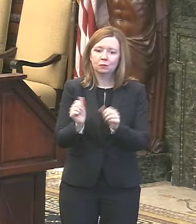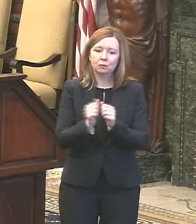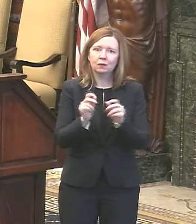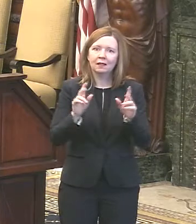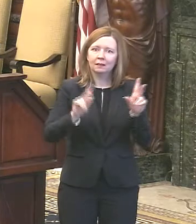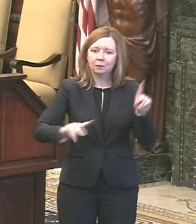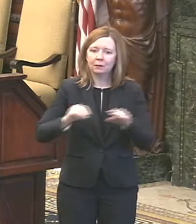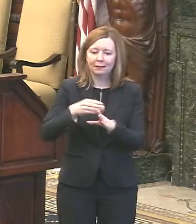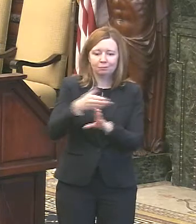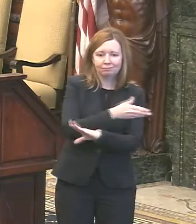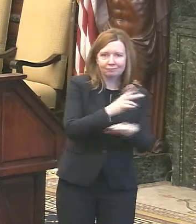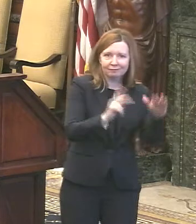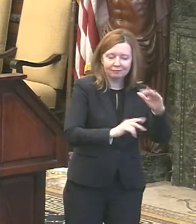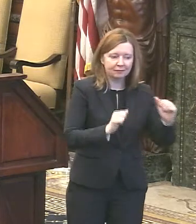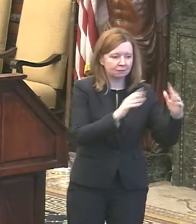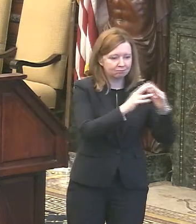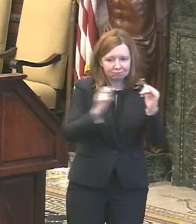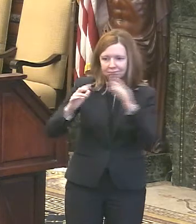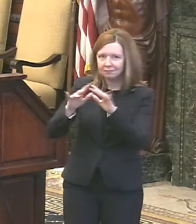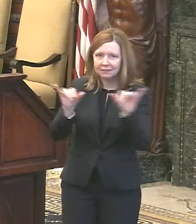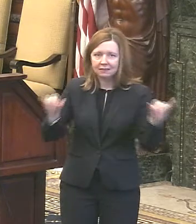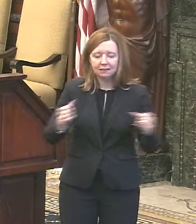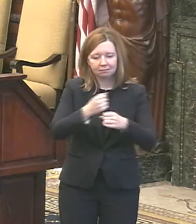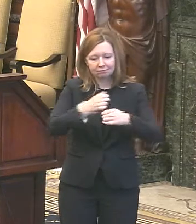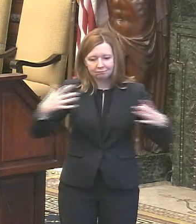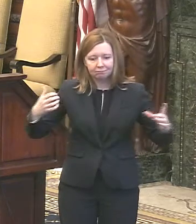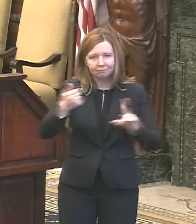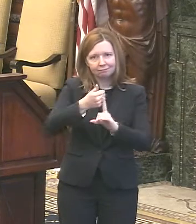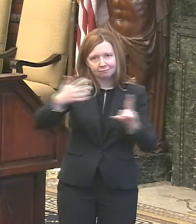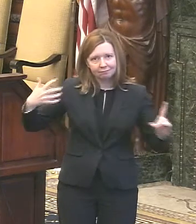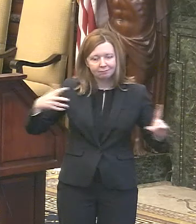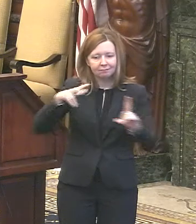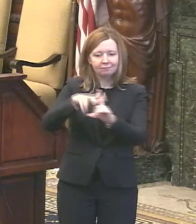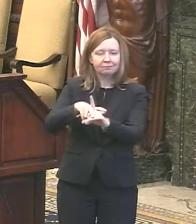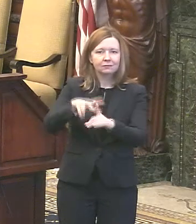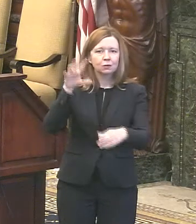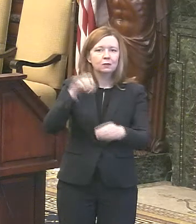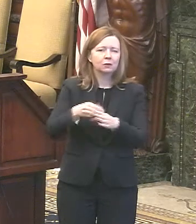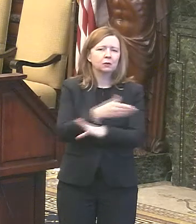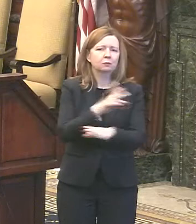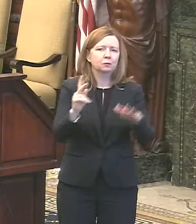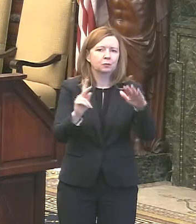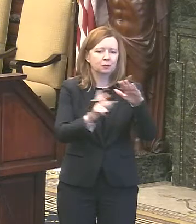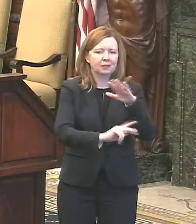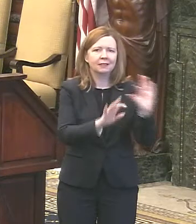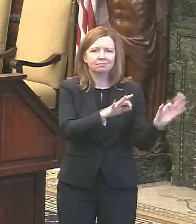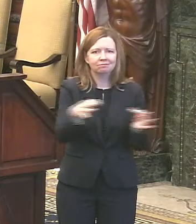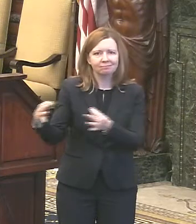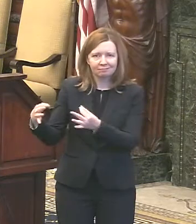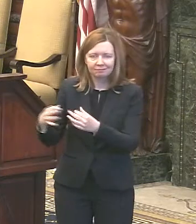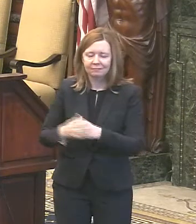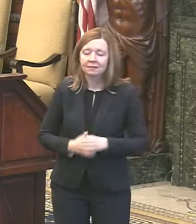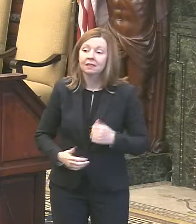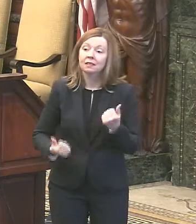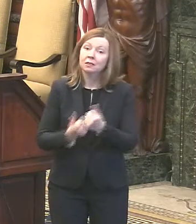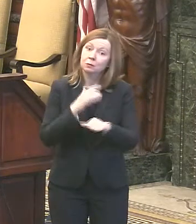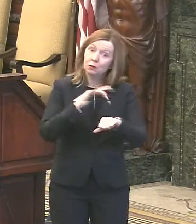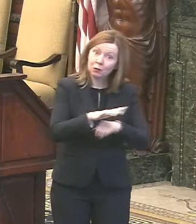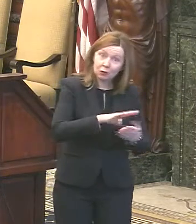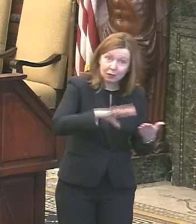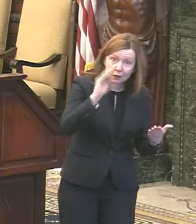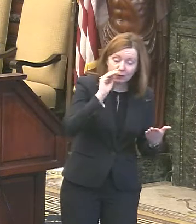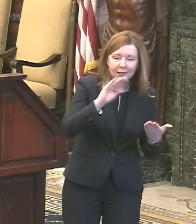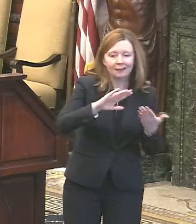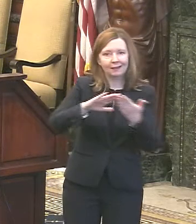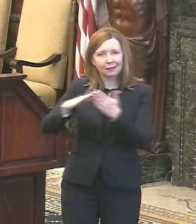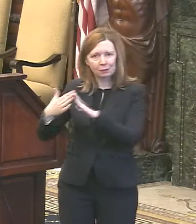stakeholders to form a system needed to expand the program to include our pre-K families. Supporting early learning and the pre-K community